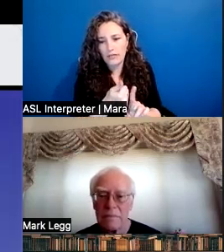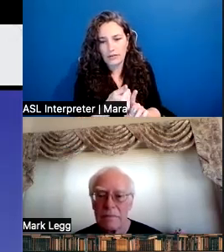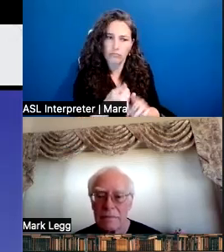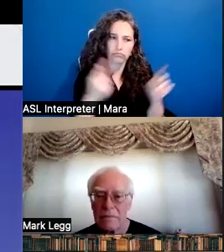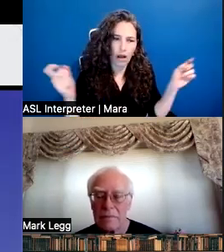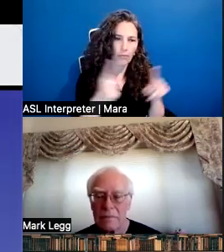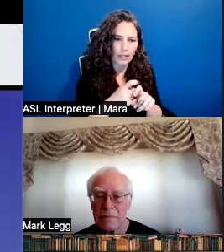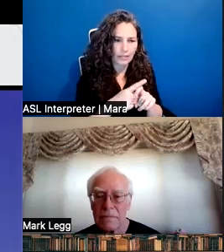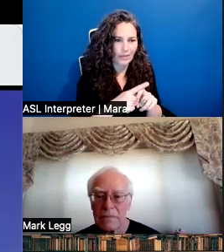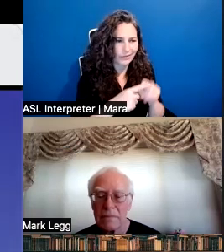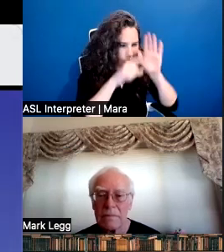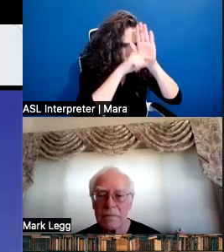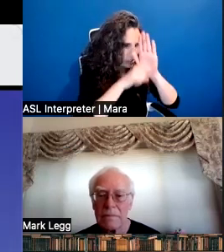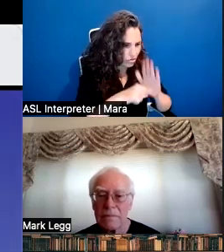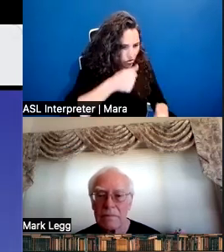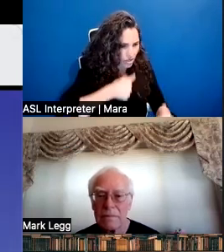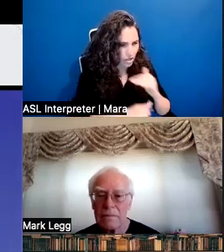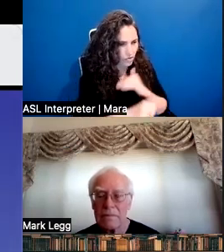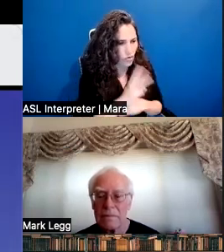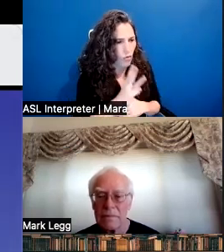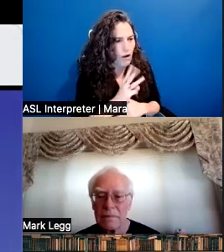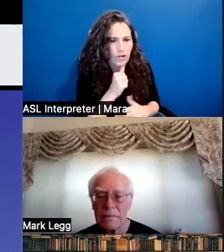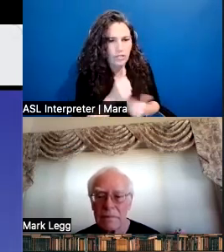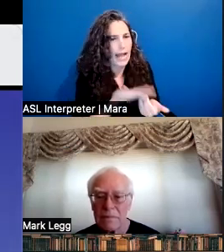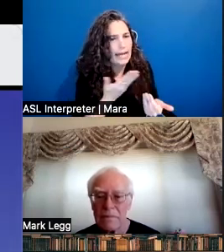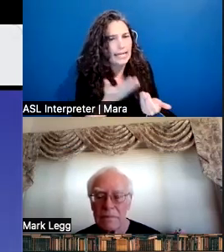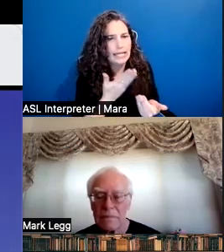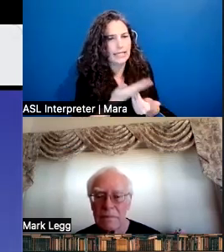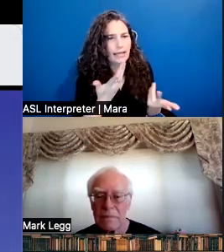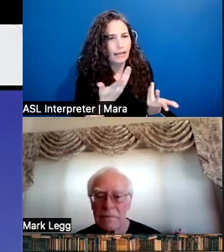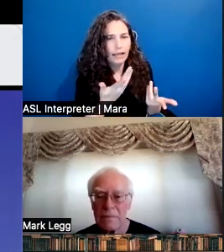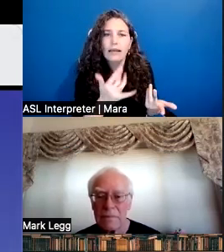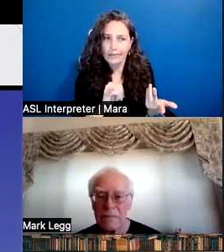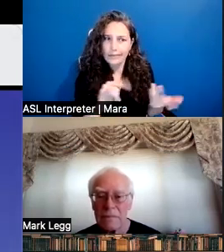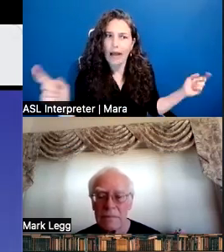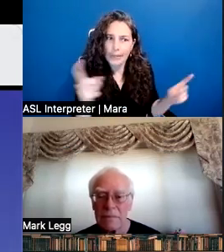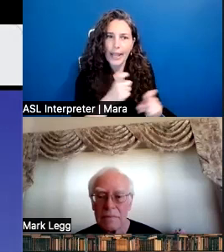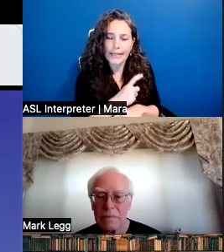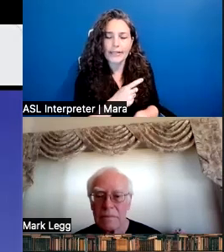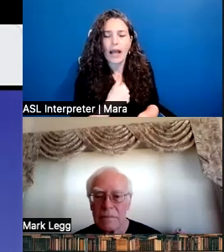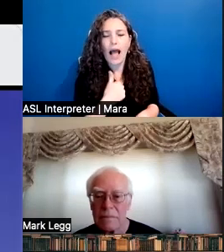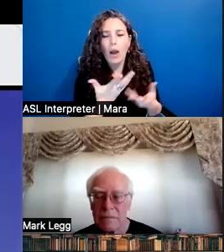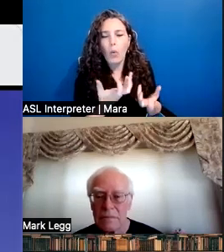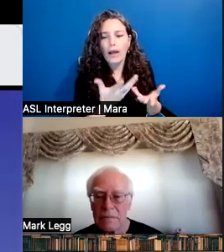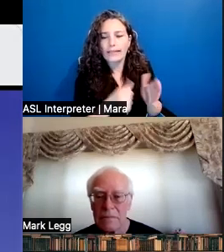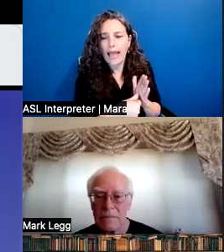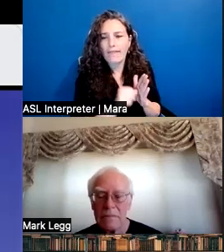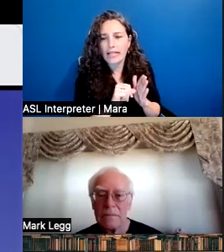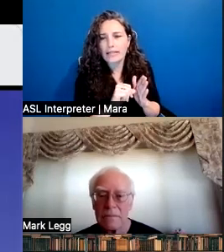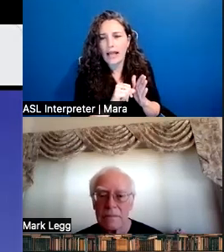are underwater, you can't just walk along, also very, very complex. I wanted to emphasize